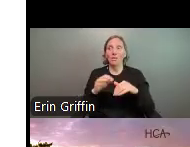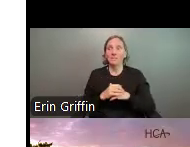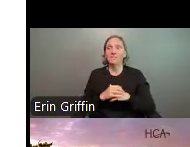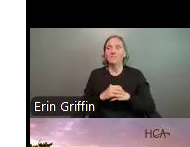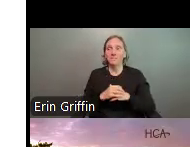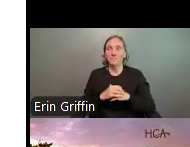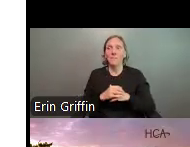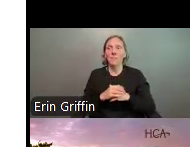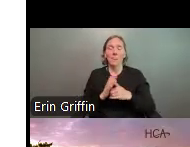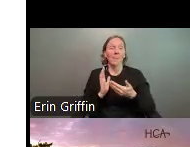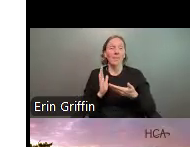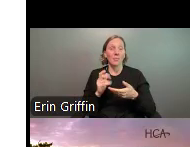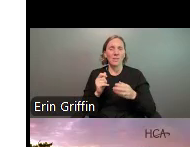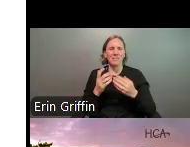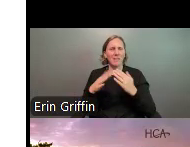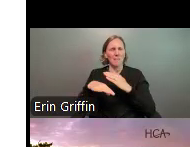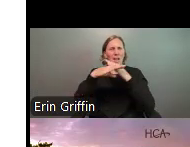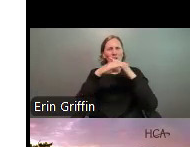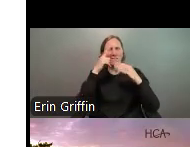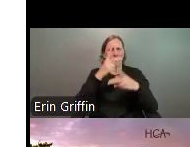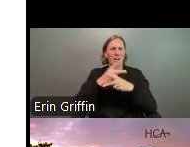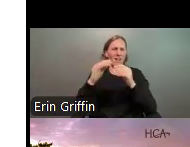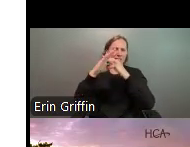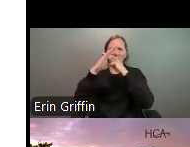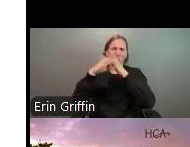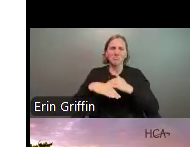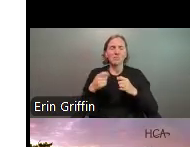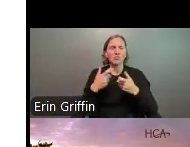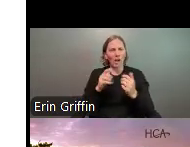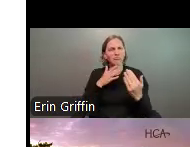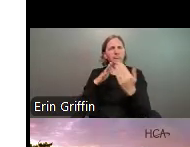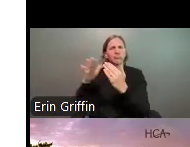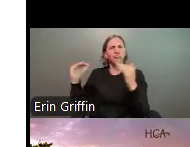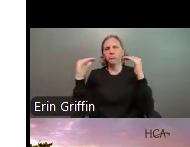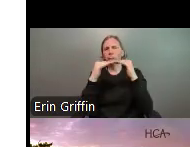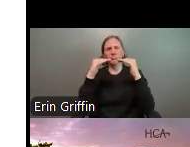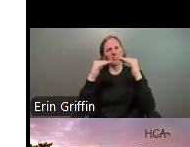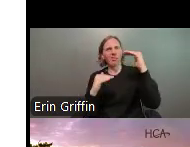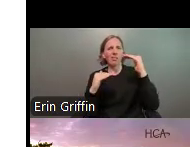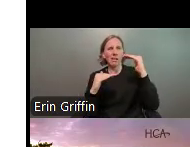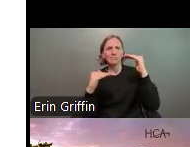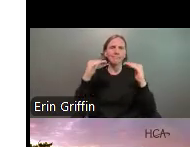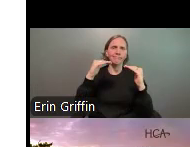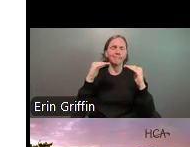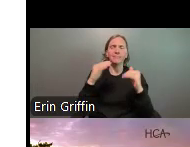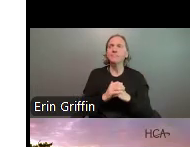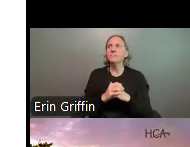breaking down barriers to care and addressing inequitable access in our healthcare system. We do offer